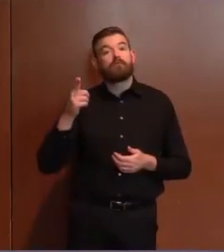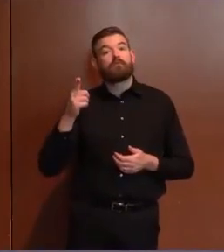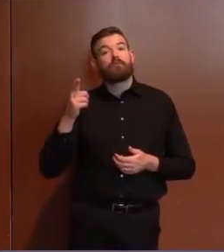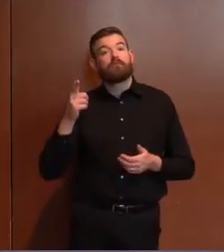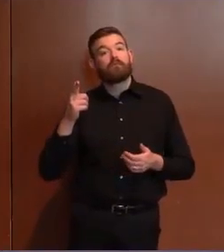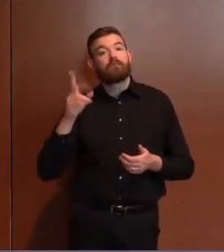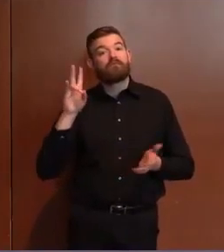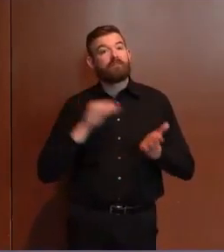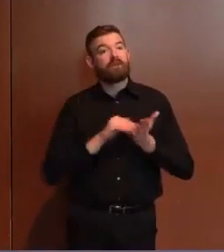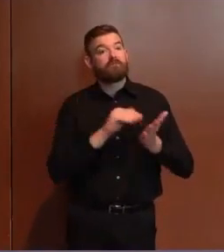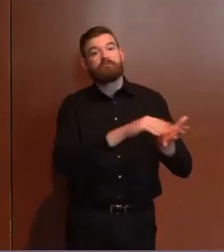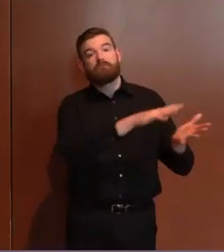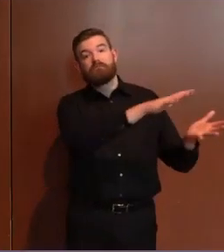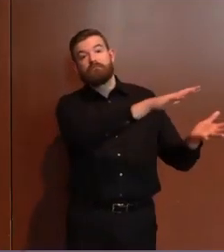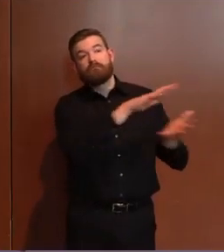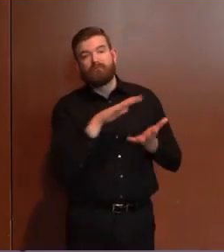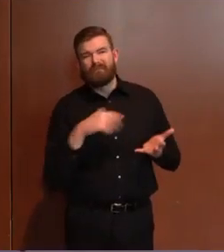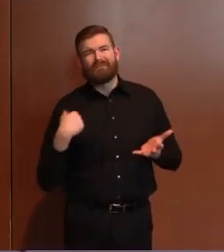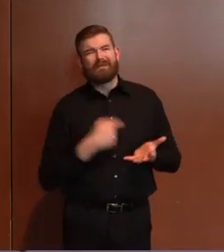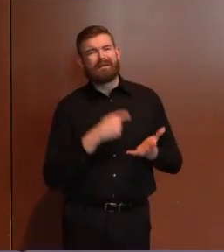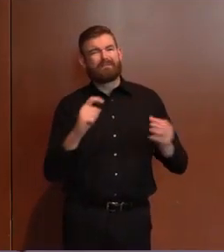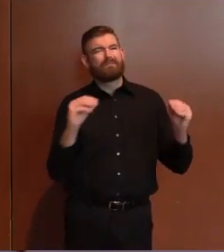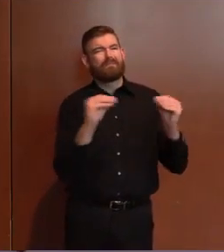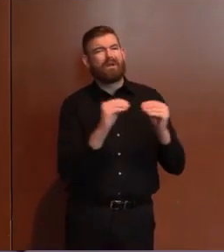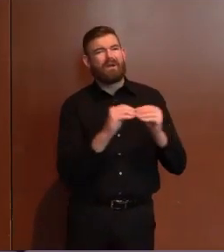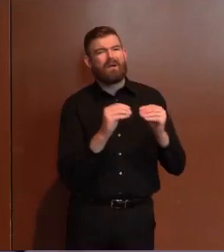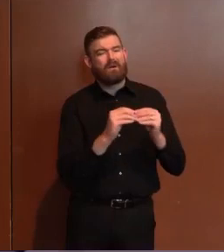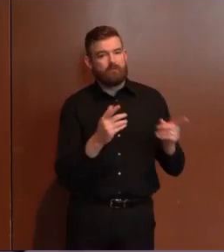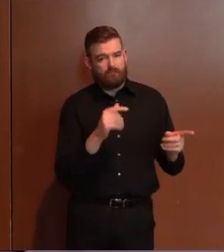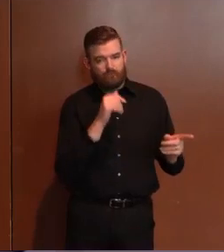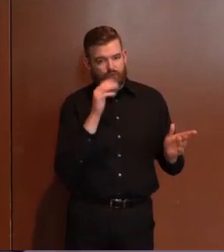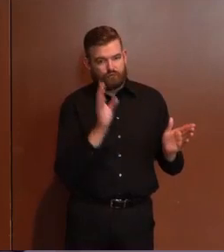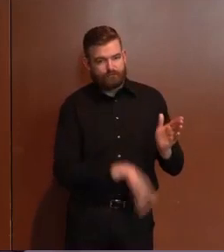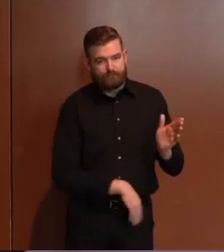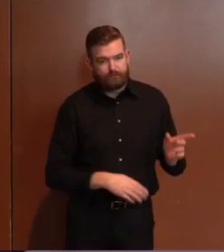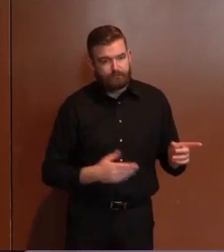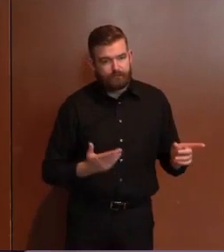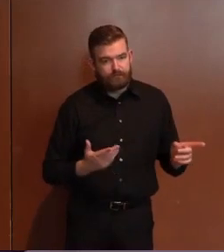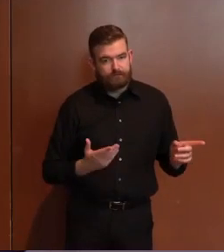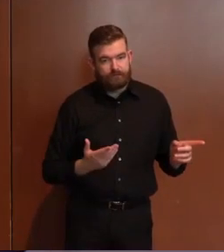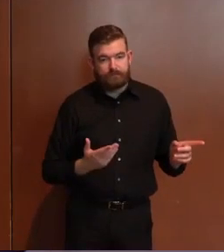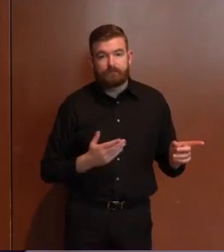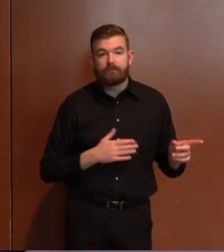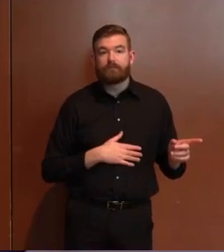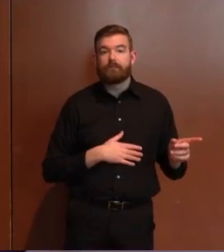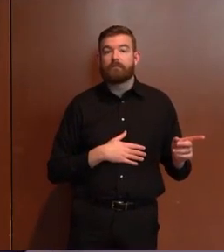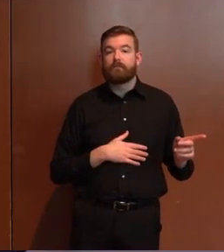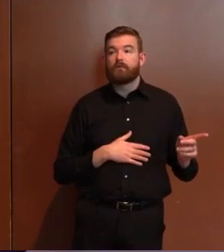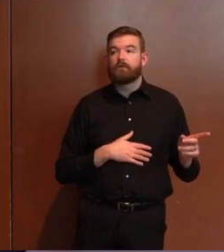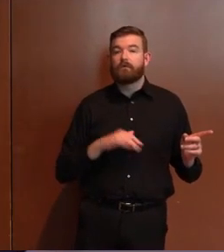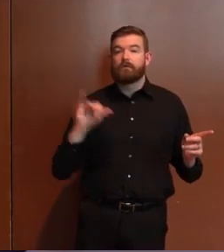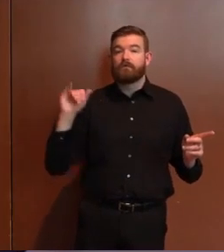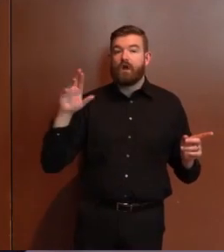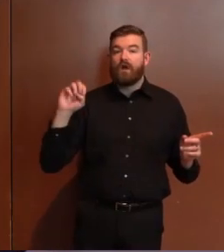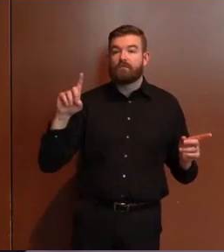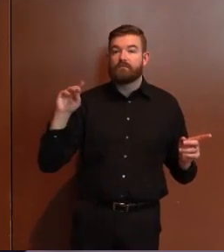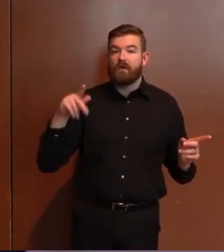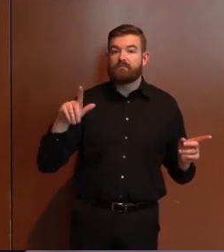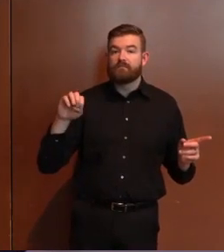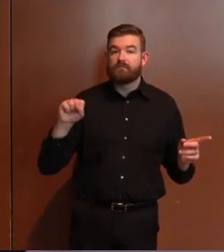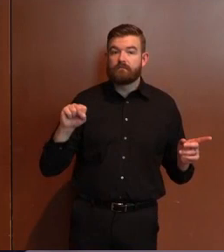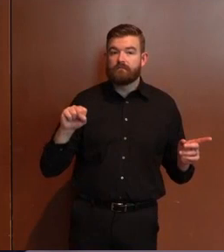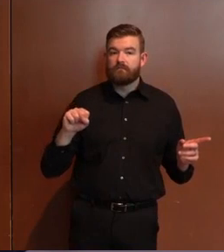it. This is not cheap stuff. Jared Maples is with us. I just want to say a friend just sent, just checking my phone, that this is a flyer that's on Facebook. Before